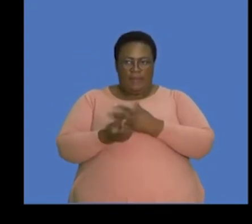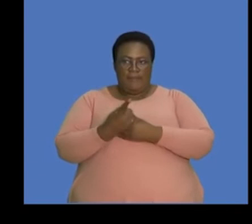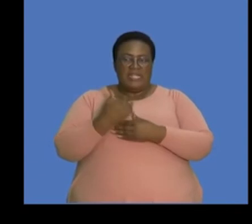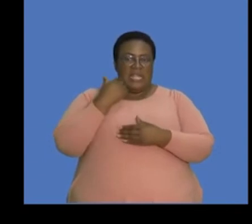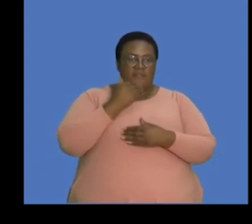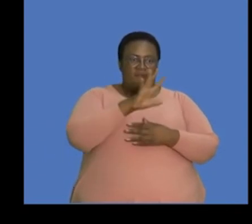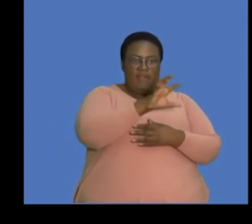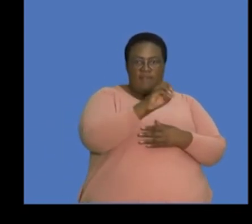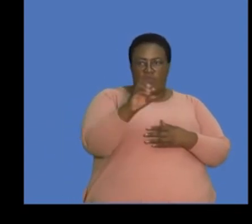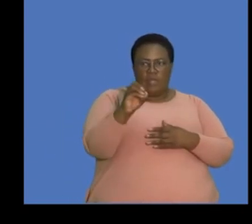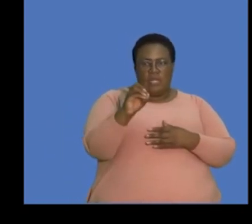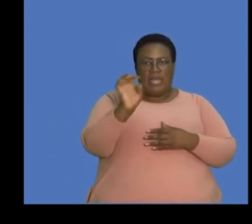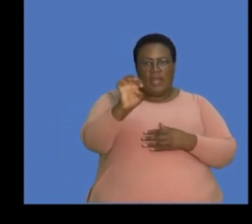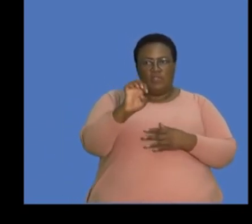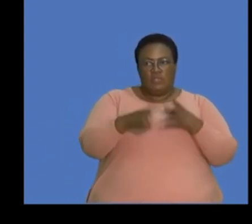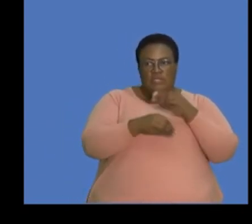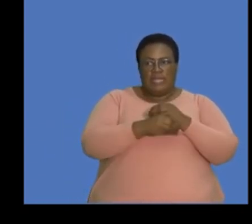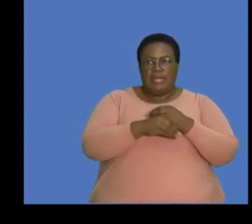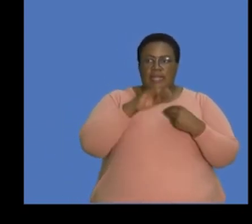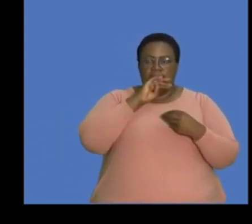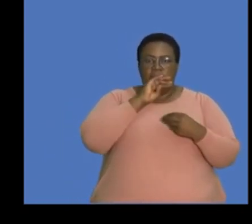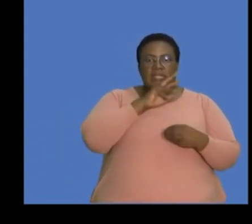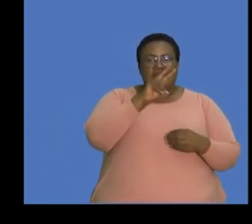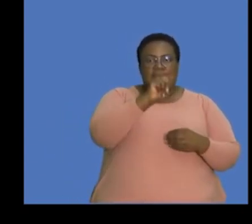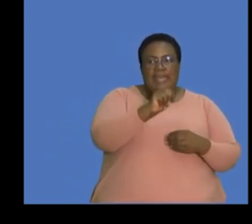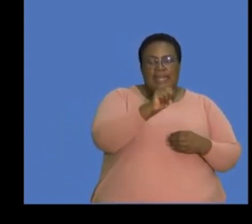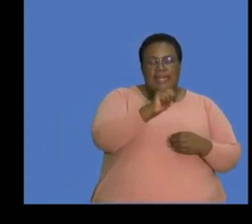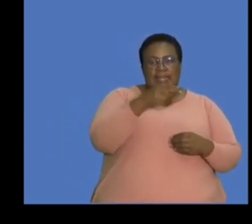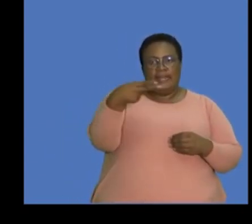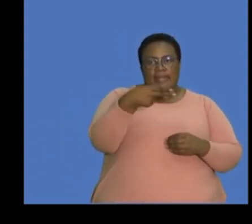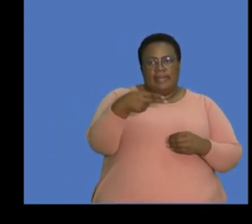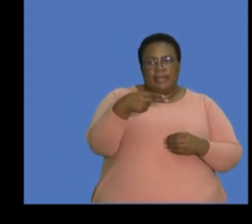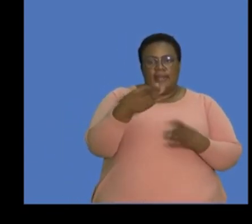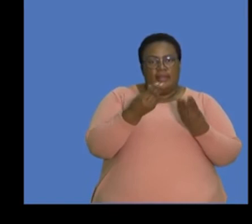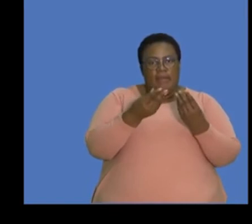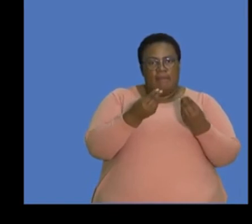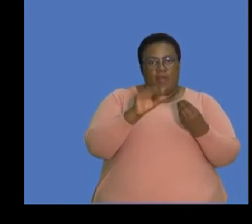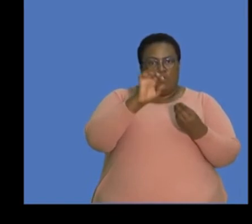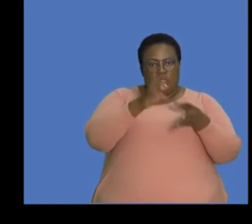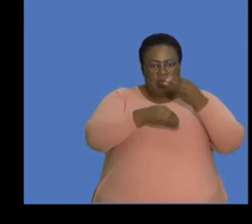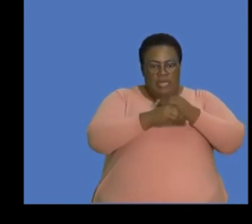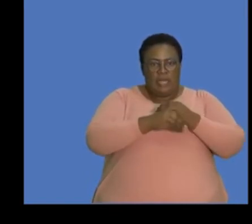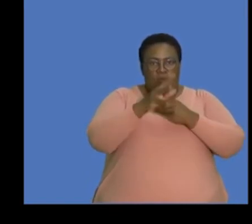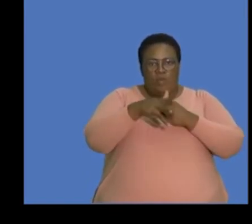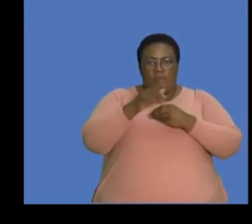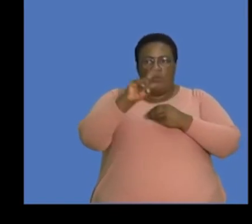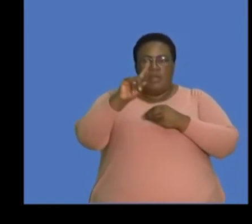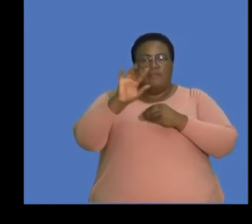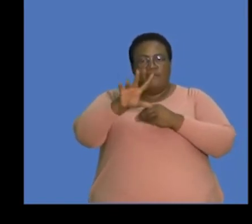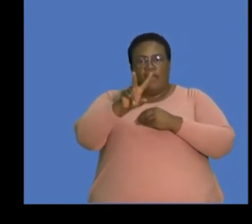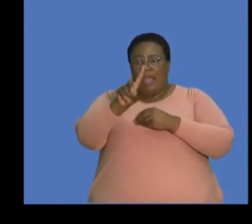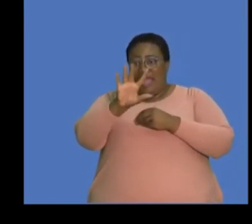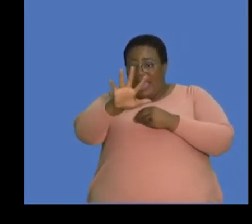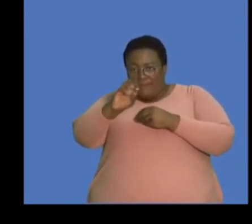if there are 500 electrons added, so it means N, which represents the number of electrons added, is equals to